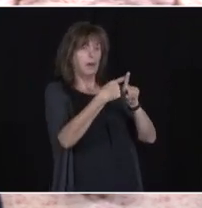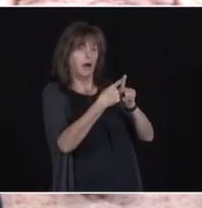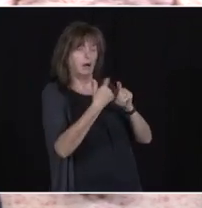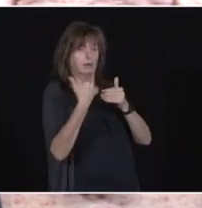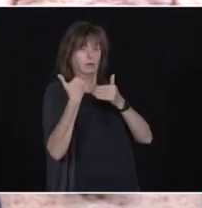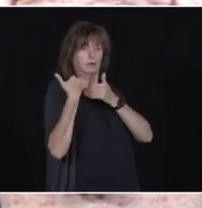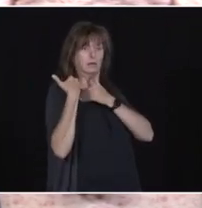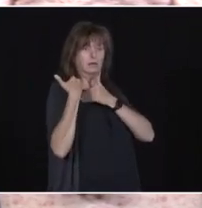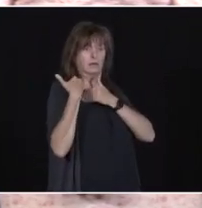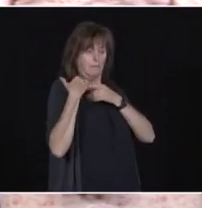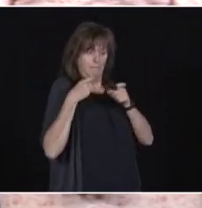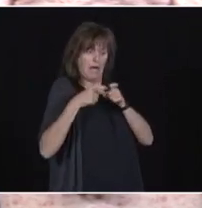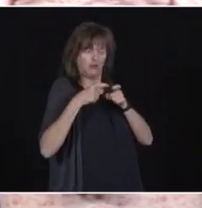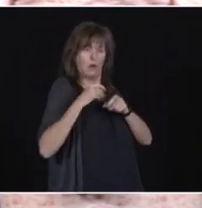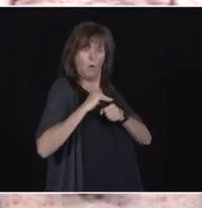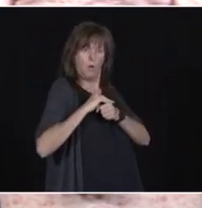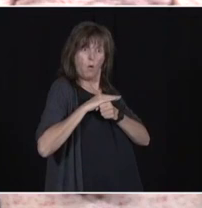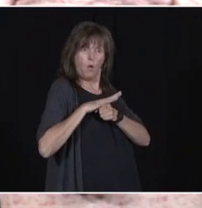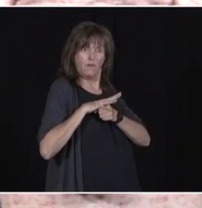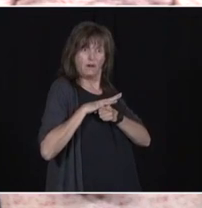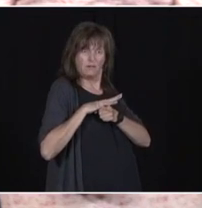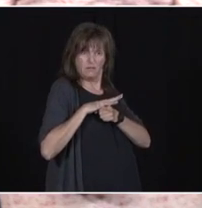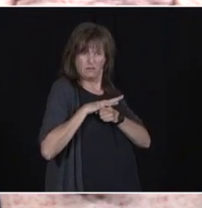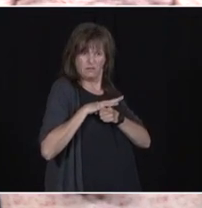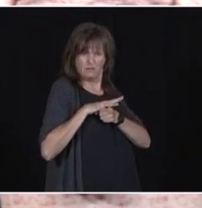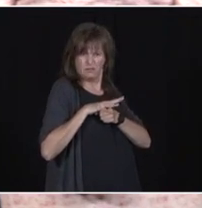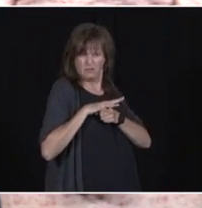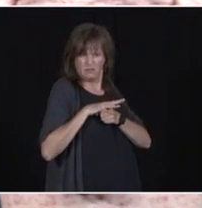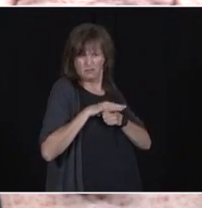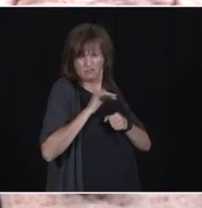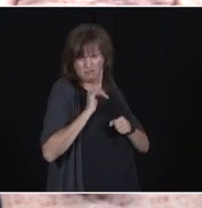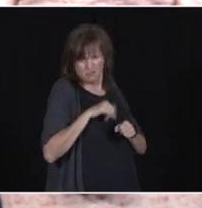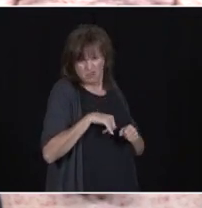an acceptable situation? Well, I don't think it's acceptable, but